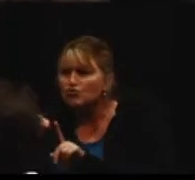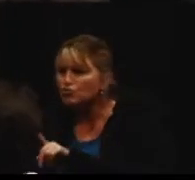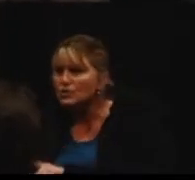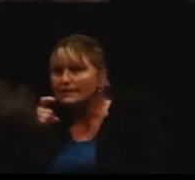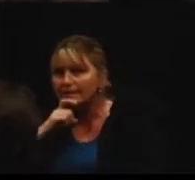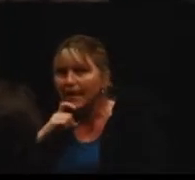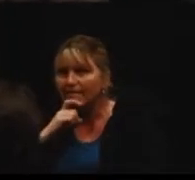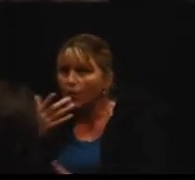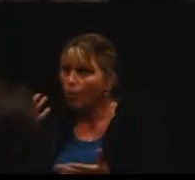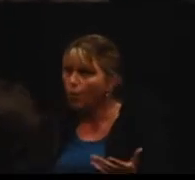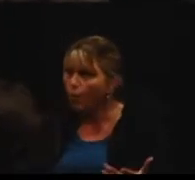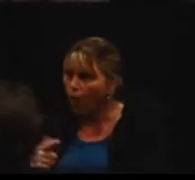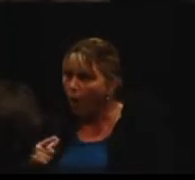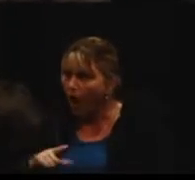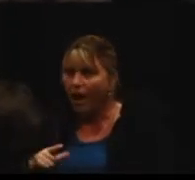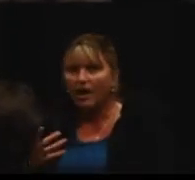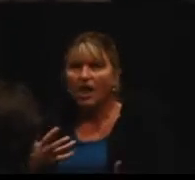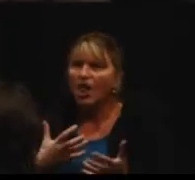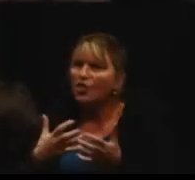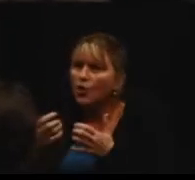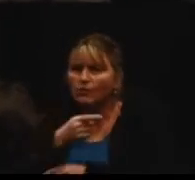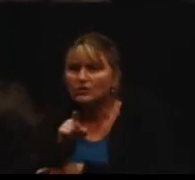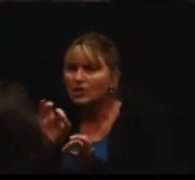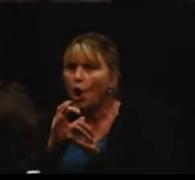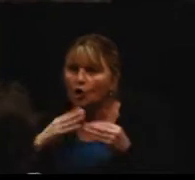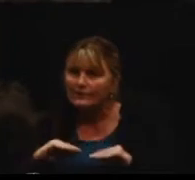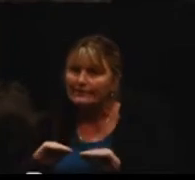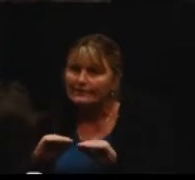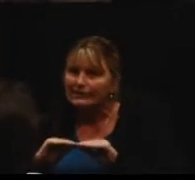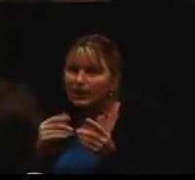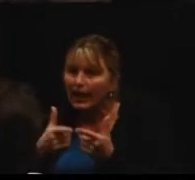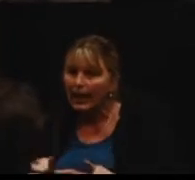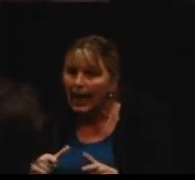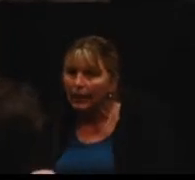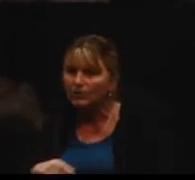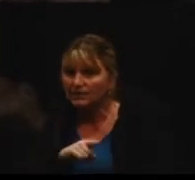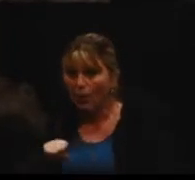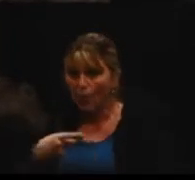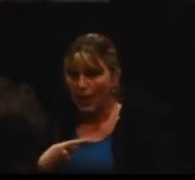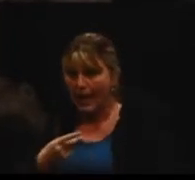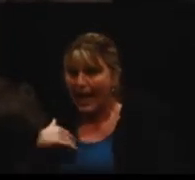is it doesn't seem that any of the universities are actually teaching the mobile languages that we need to